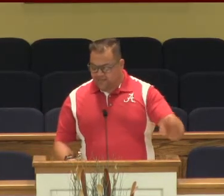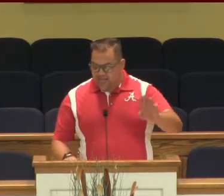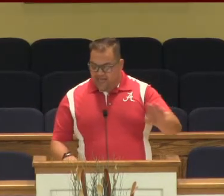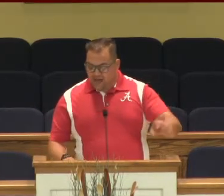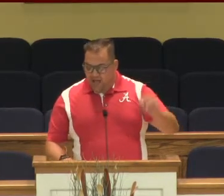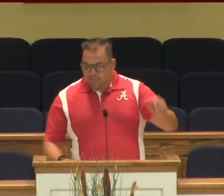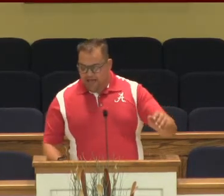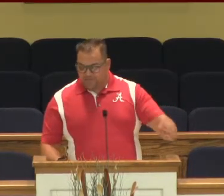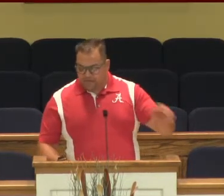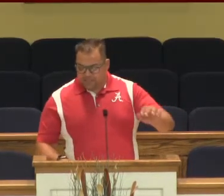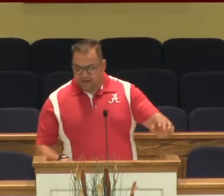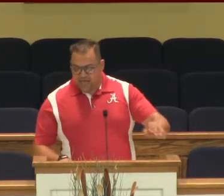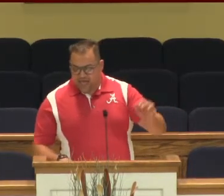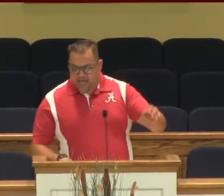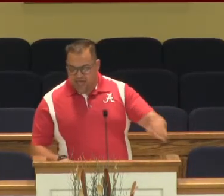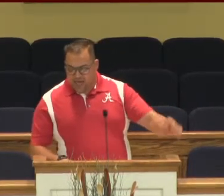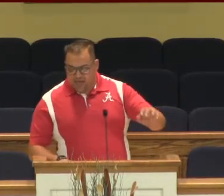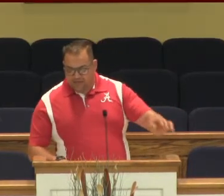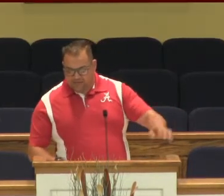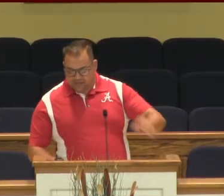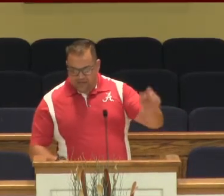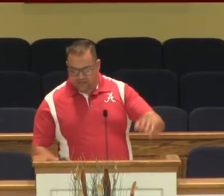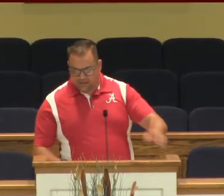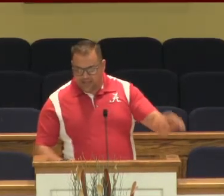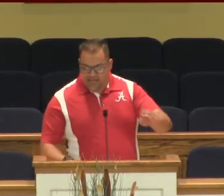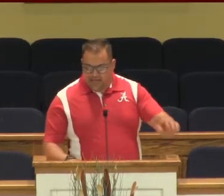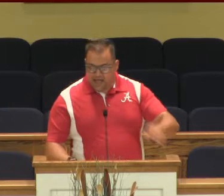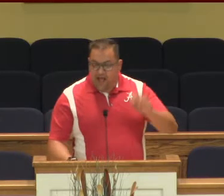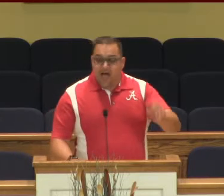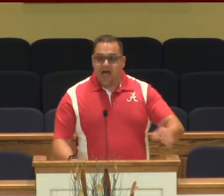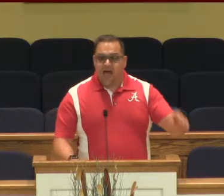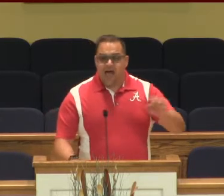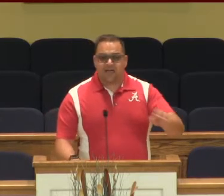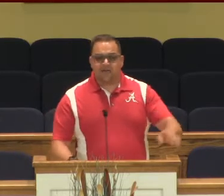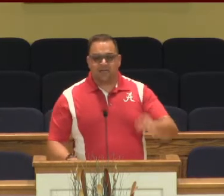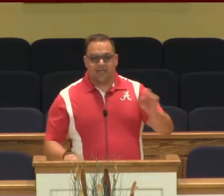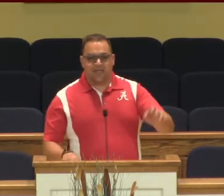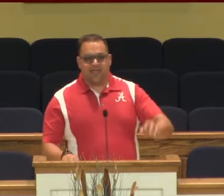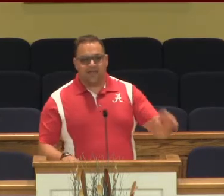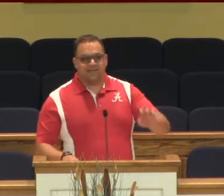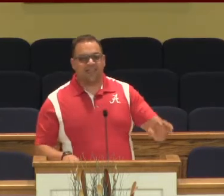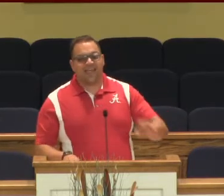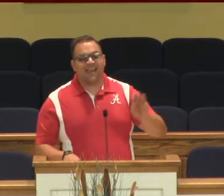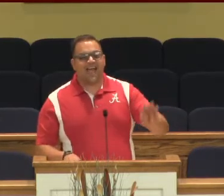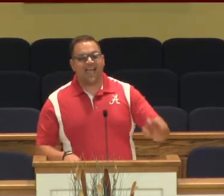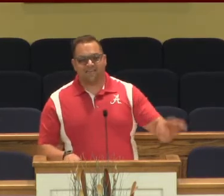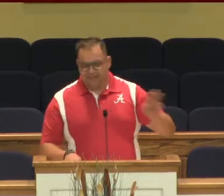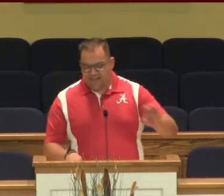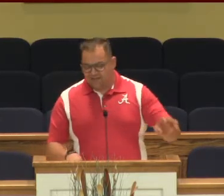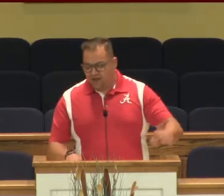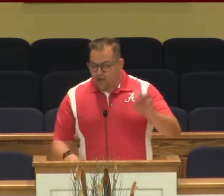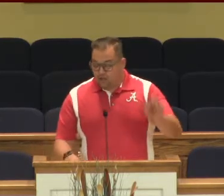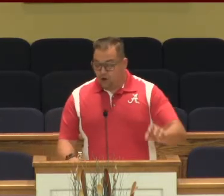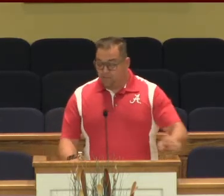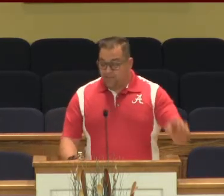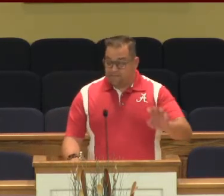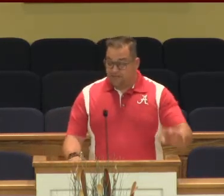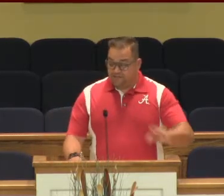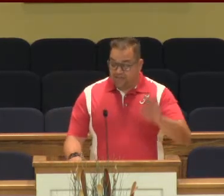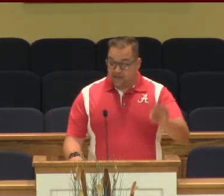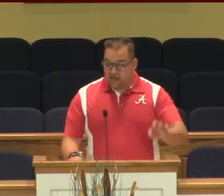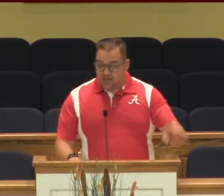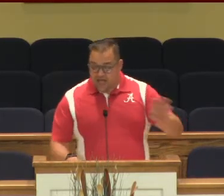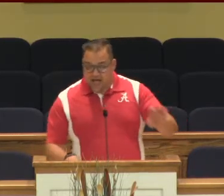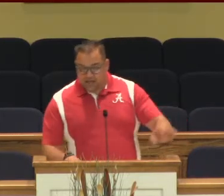me stand by faith on heaven's table land. A higher plane than I have found, Lord, plant